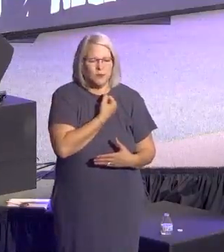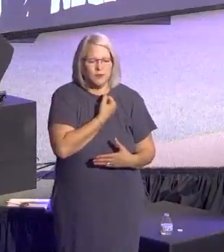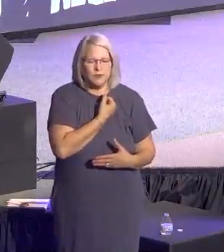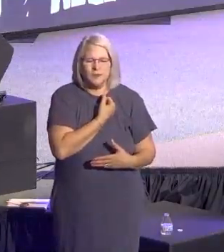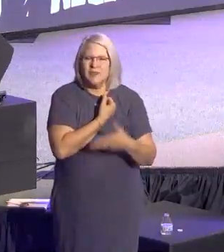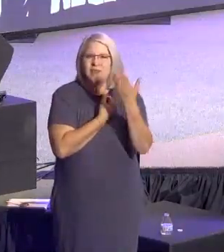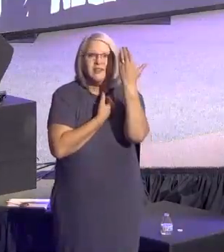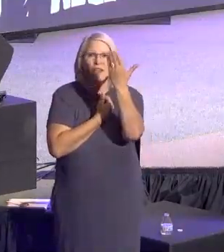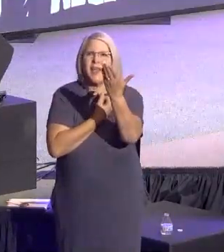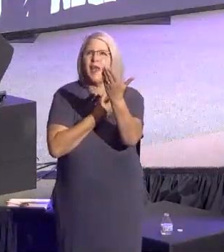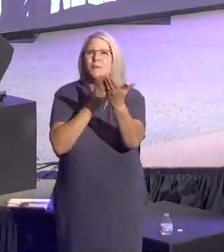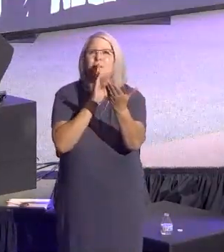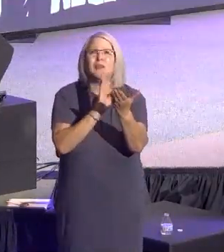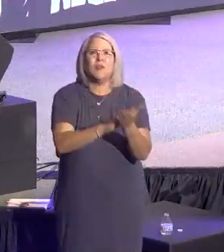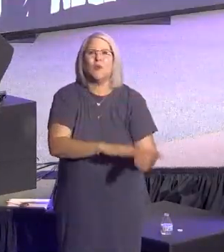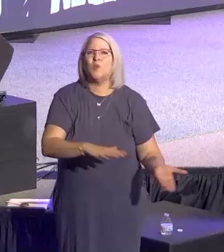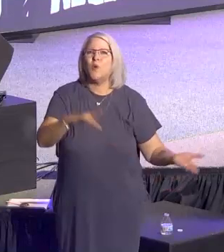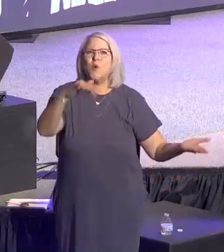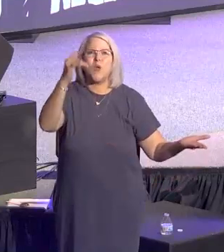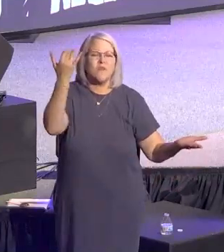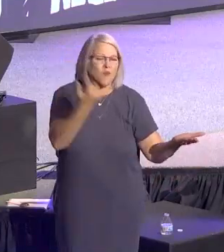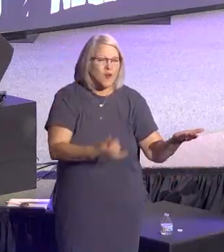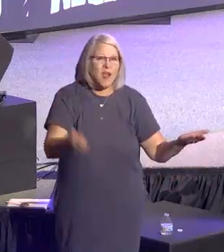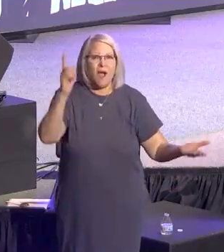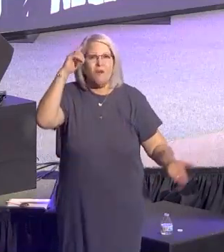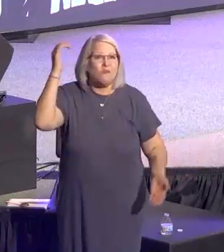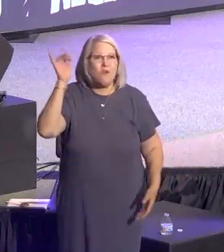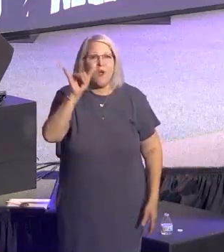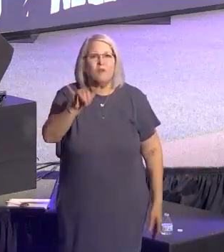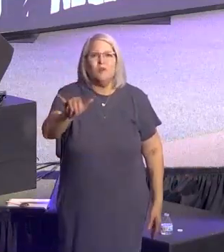To him be glory, both now and forevermore.